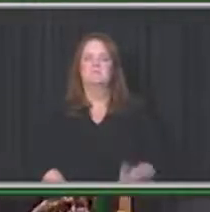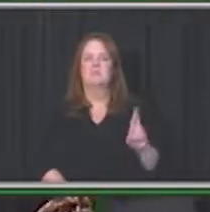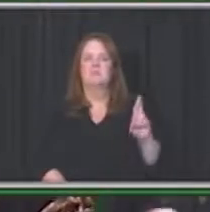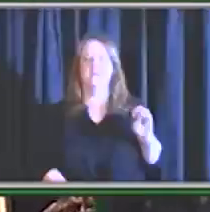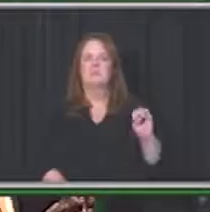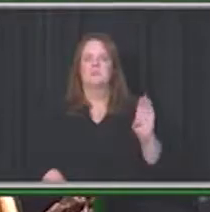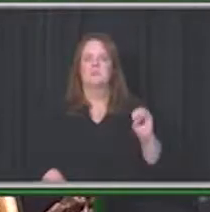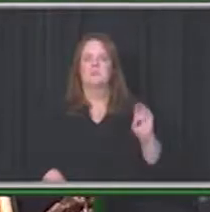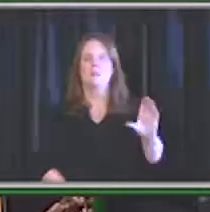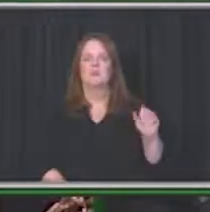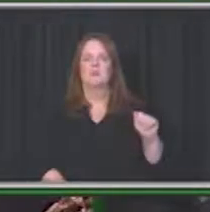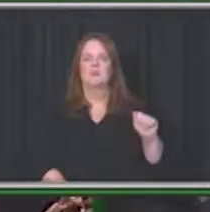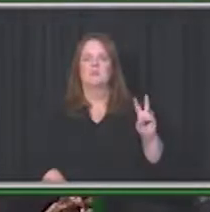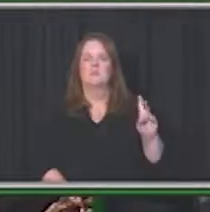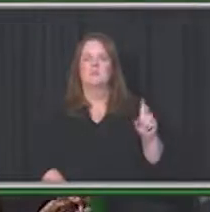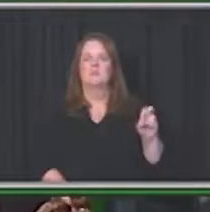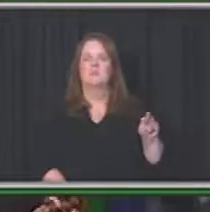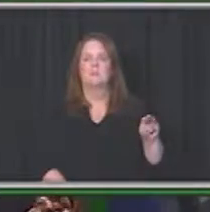Rebecca Williams.